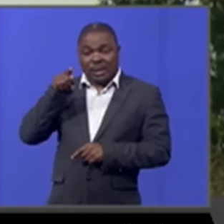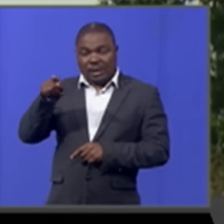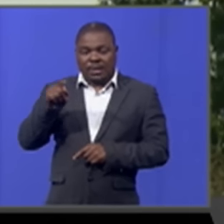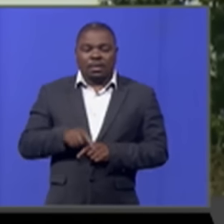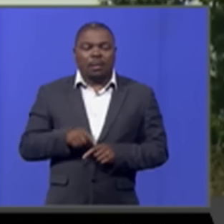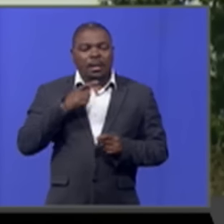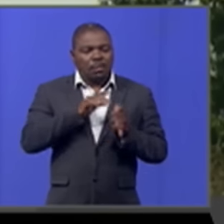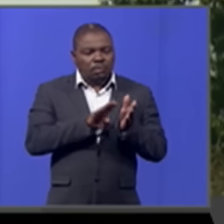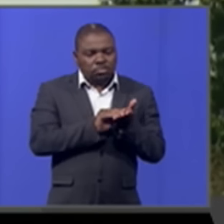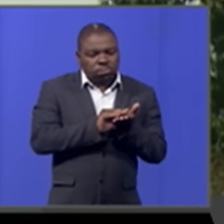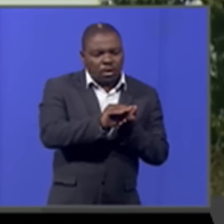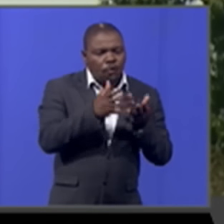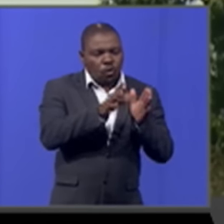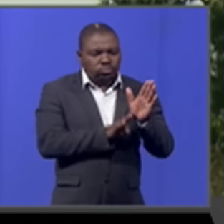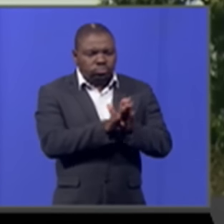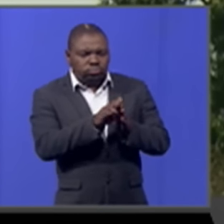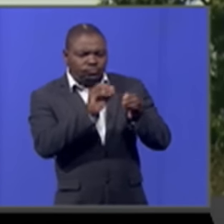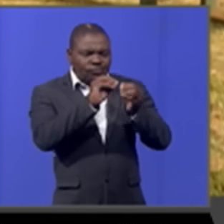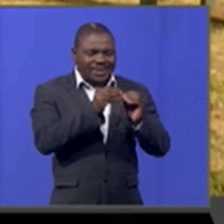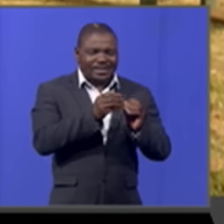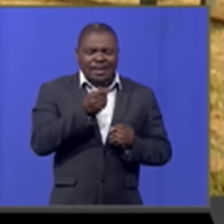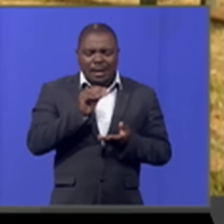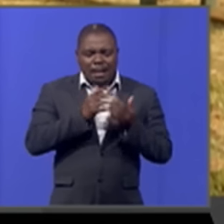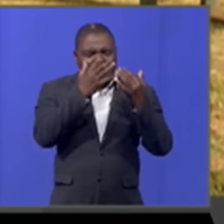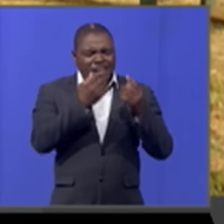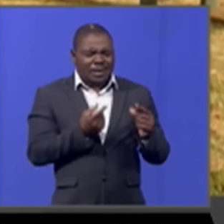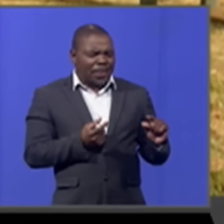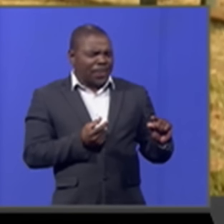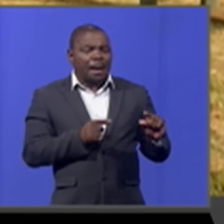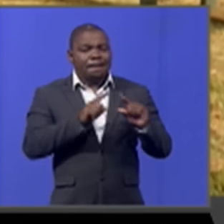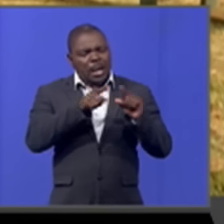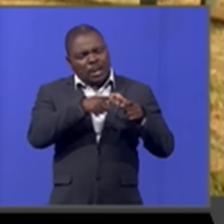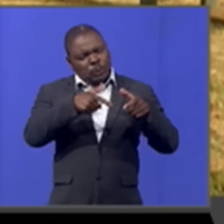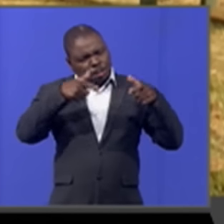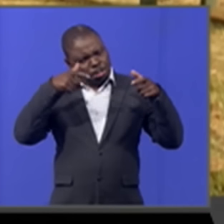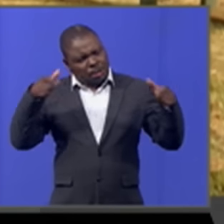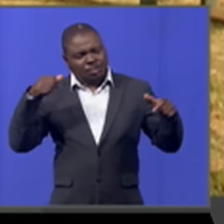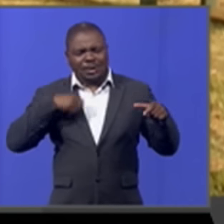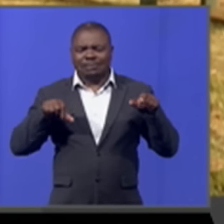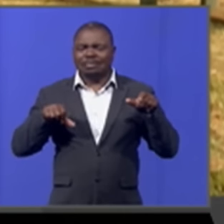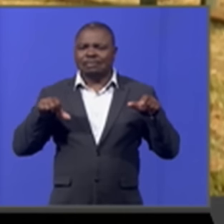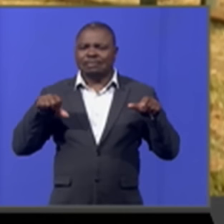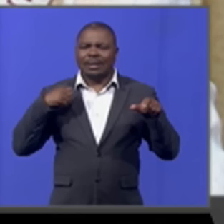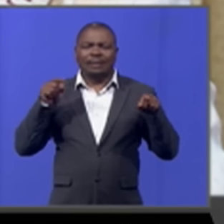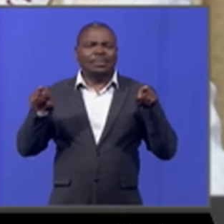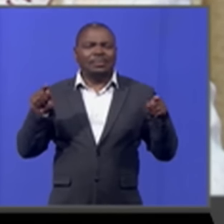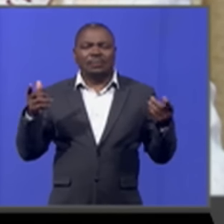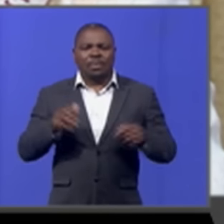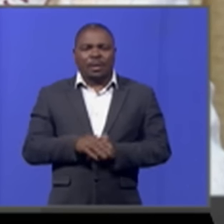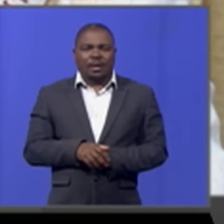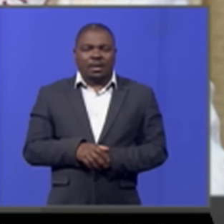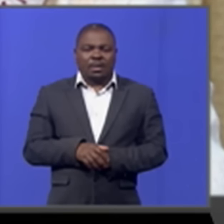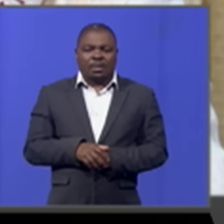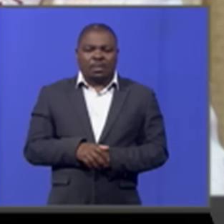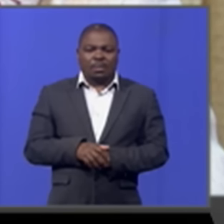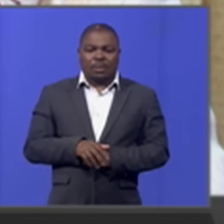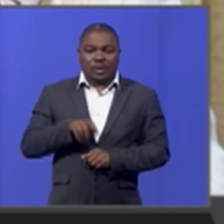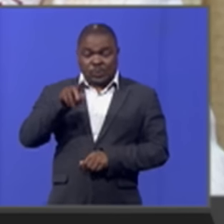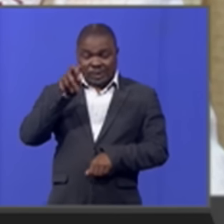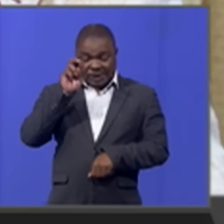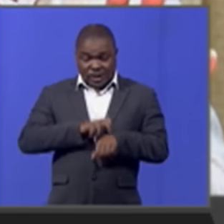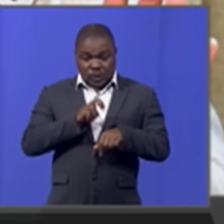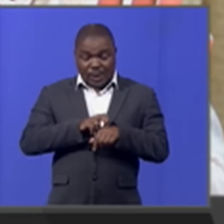ya mafaratlhatlha le mororo e le dimmasepala tse dikgolo go gaisa mo nageng. They will have to be pushed towards restructuring